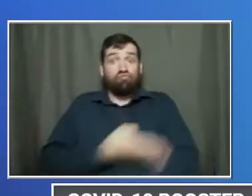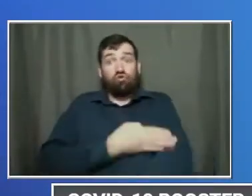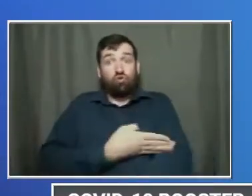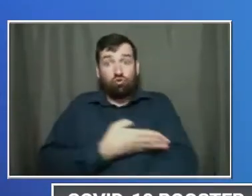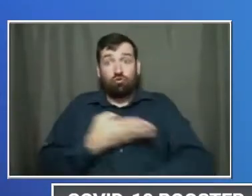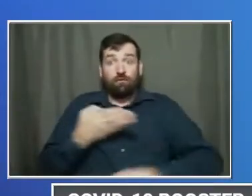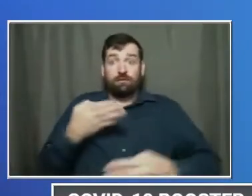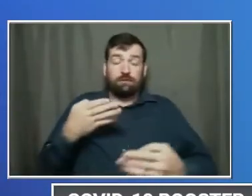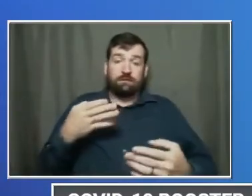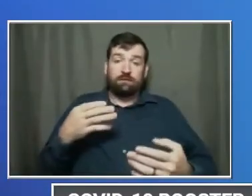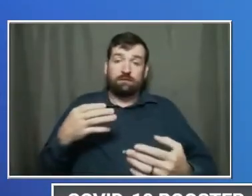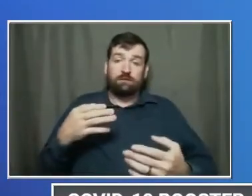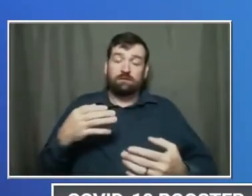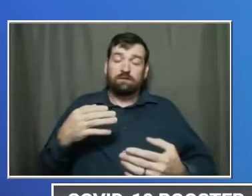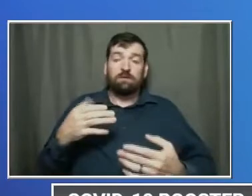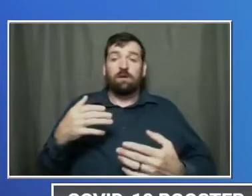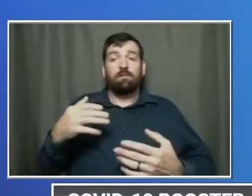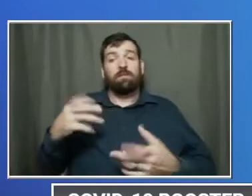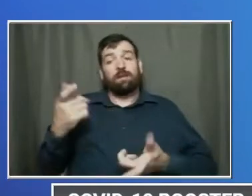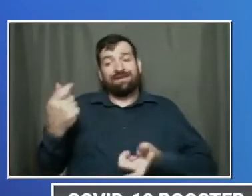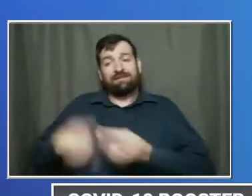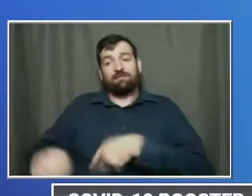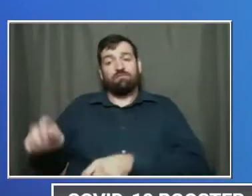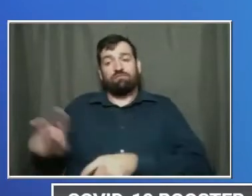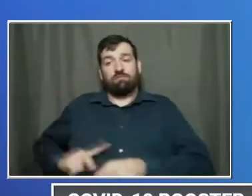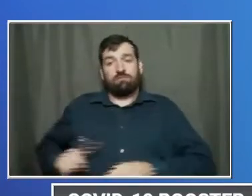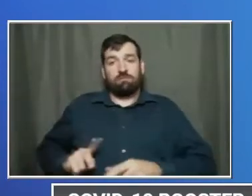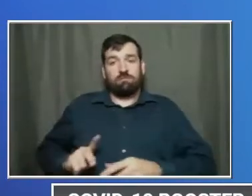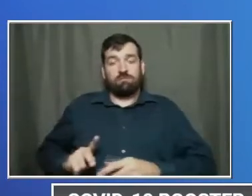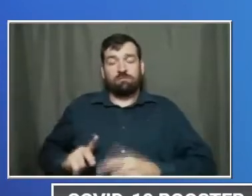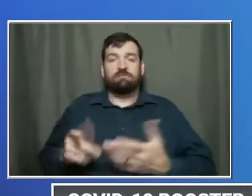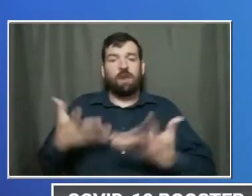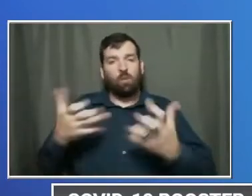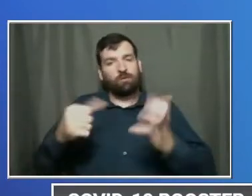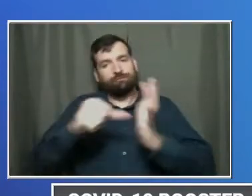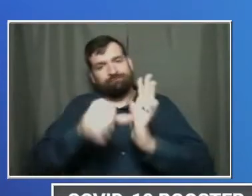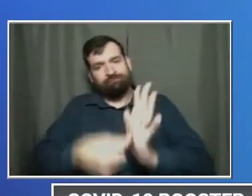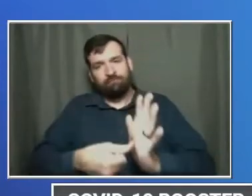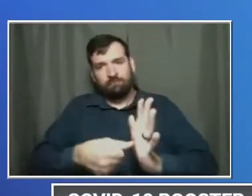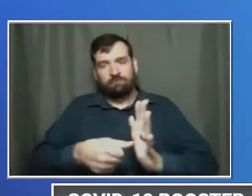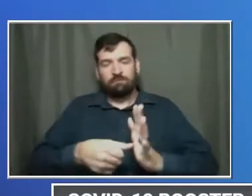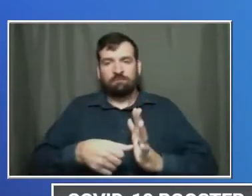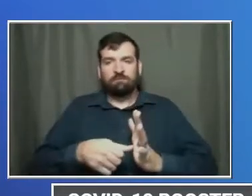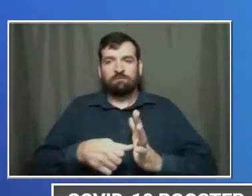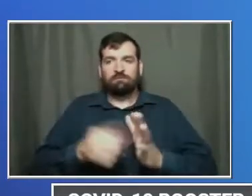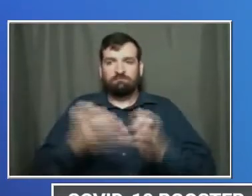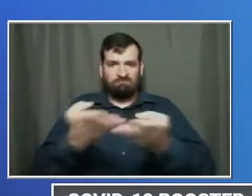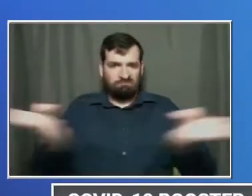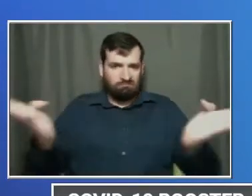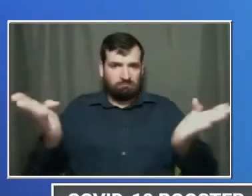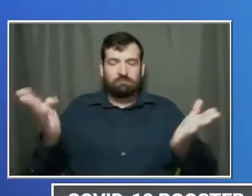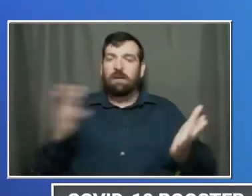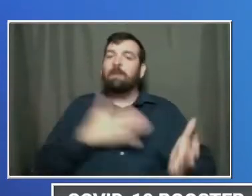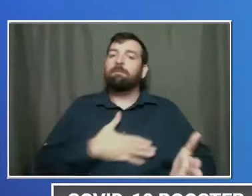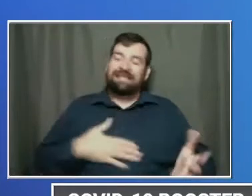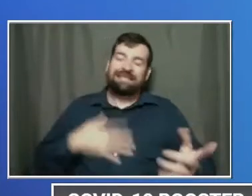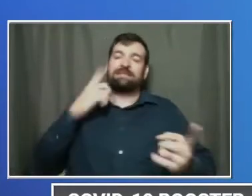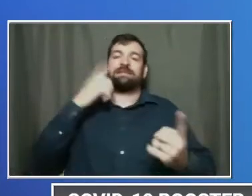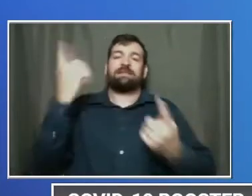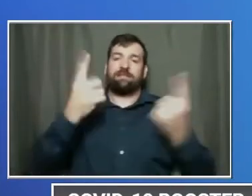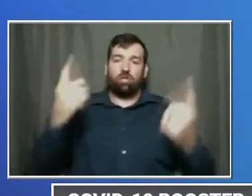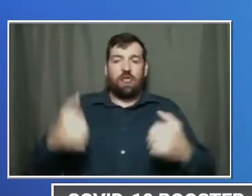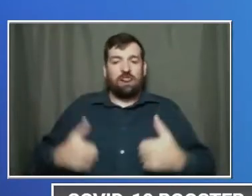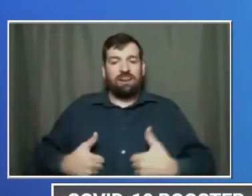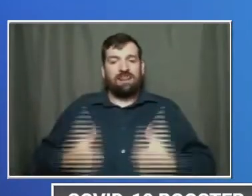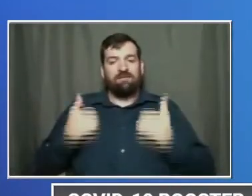not. So I think I need to impress upon the public that please consider living donation if you have a family